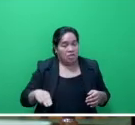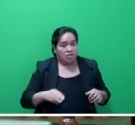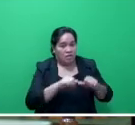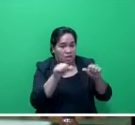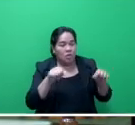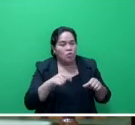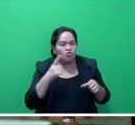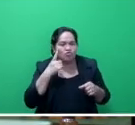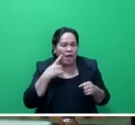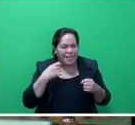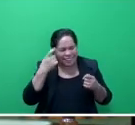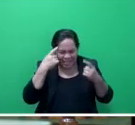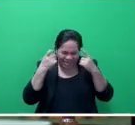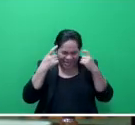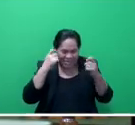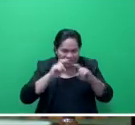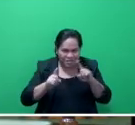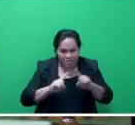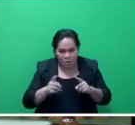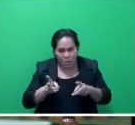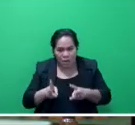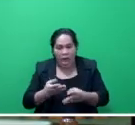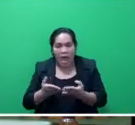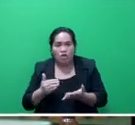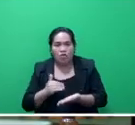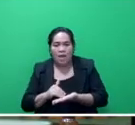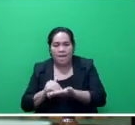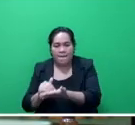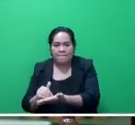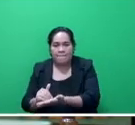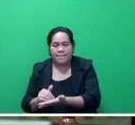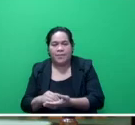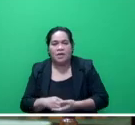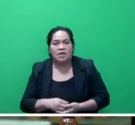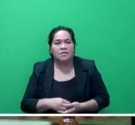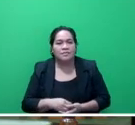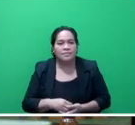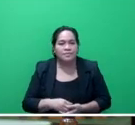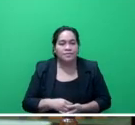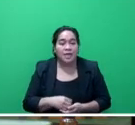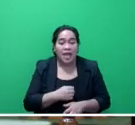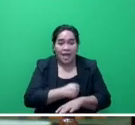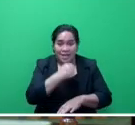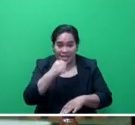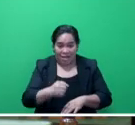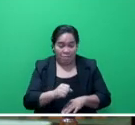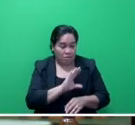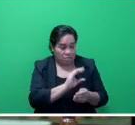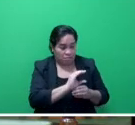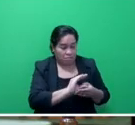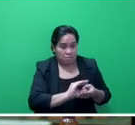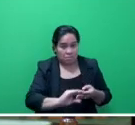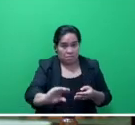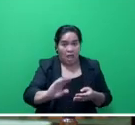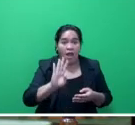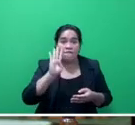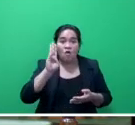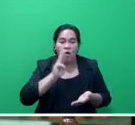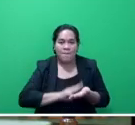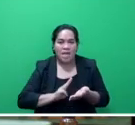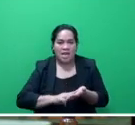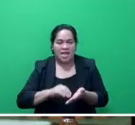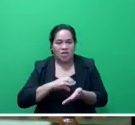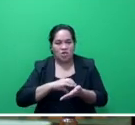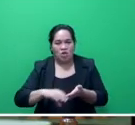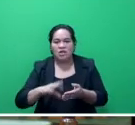in the agriculture sector as we diversify the economy. Government is allocating $4 million for the Ethiopia Land Development